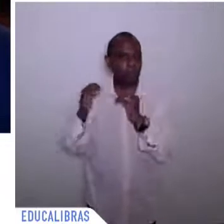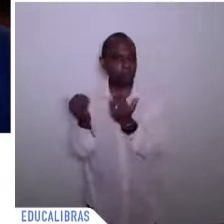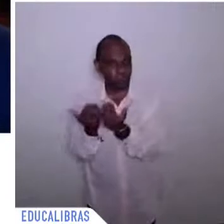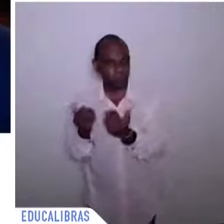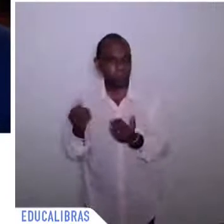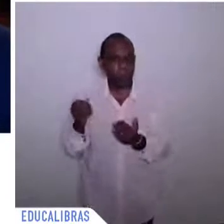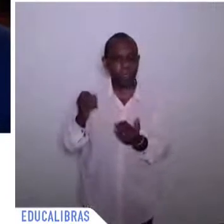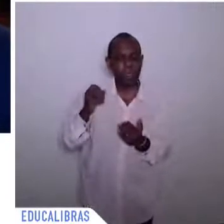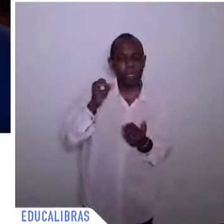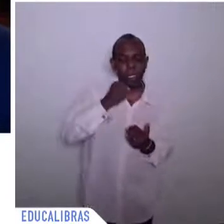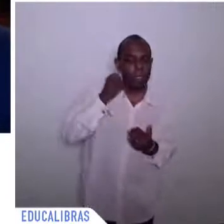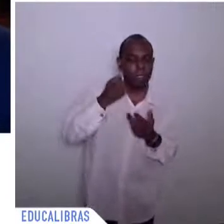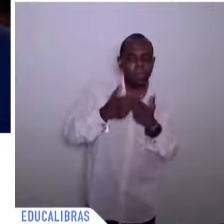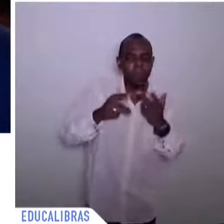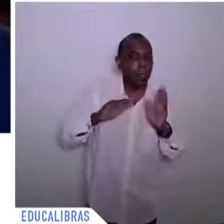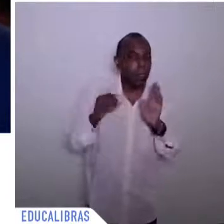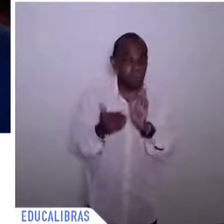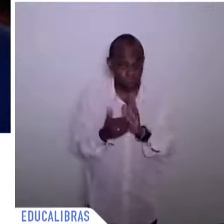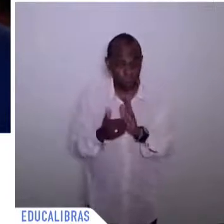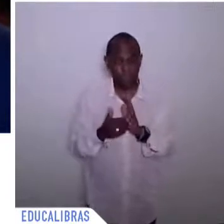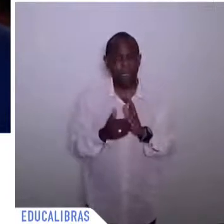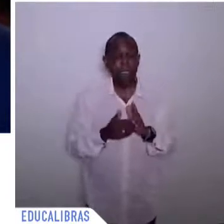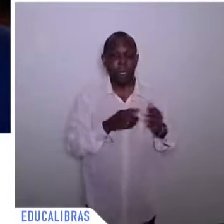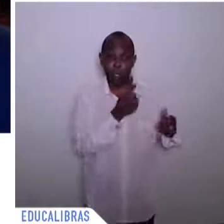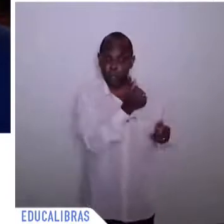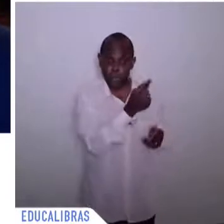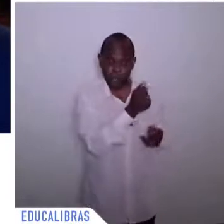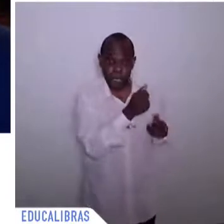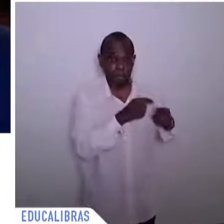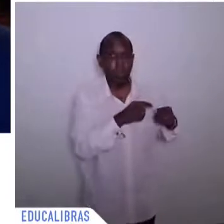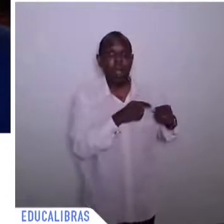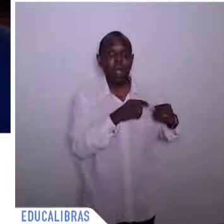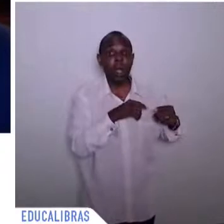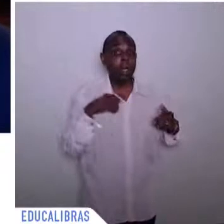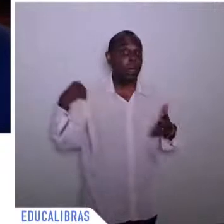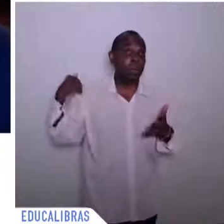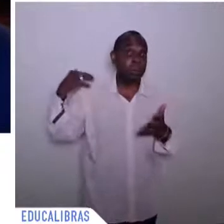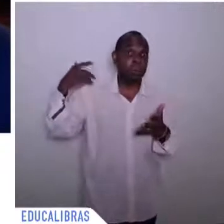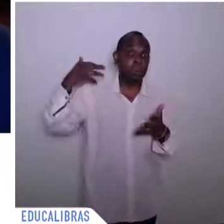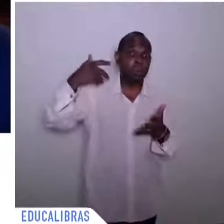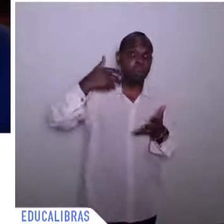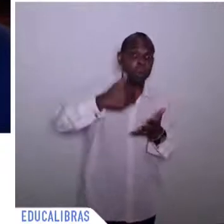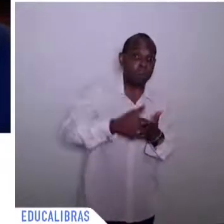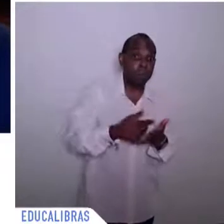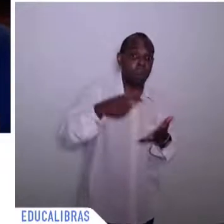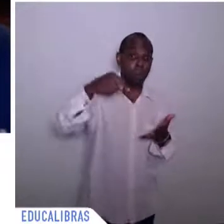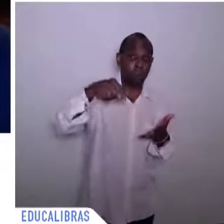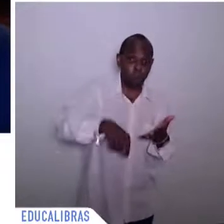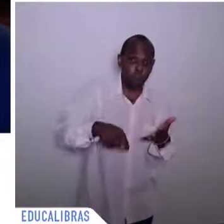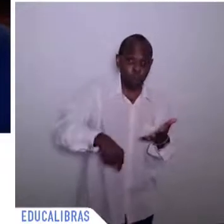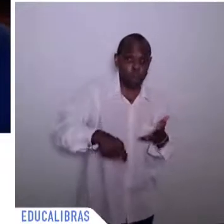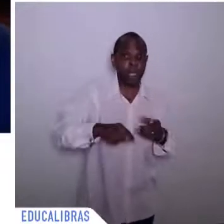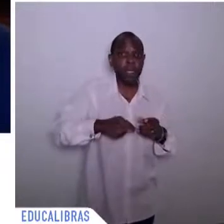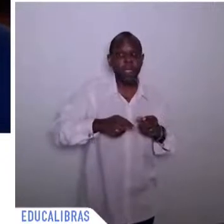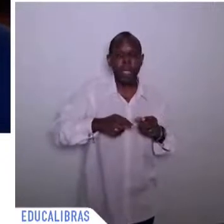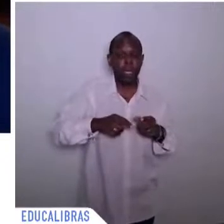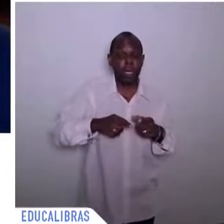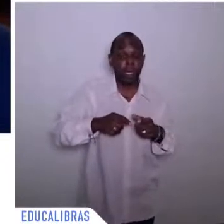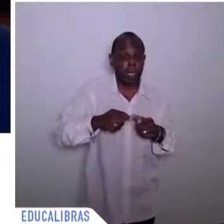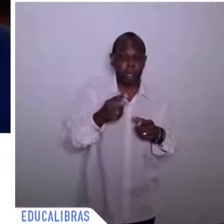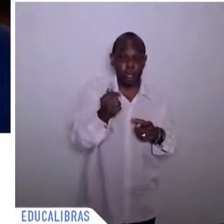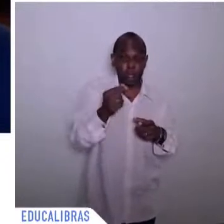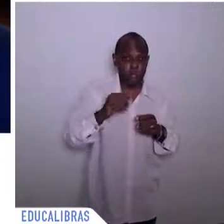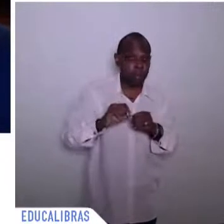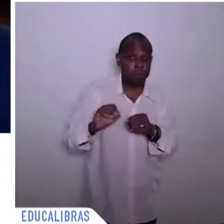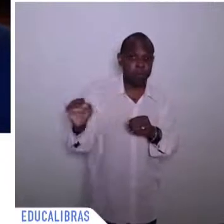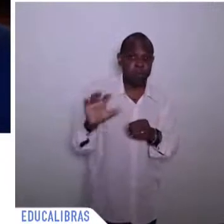uh, you're going to understand that it's alarming the way this graph has increased its